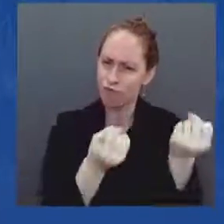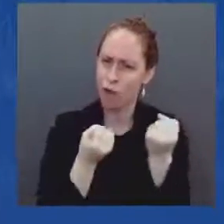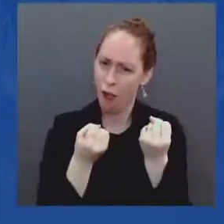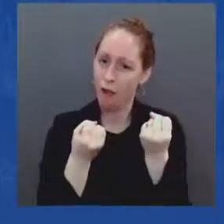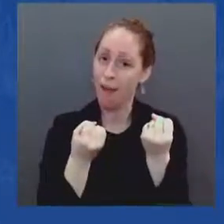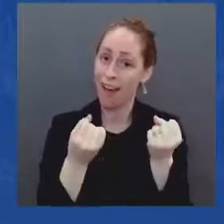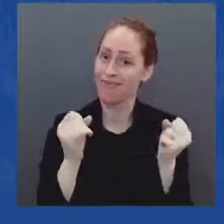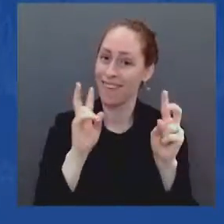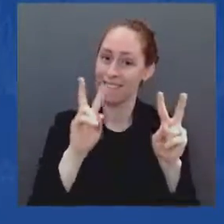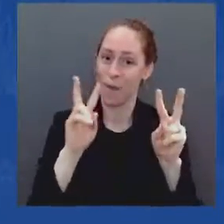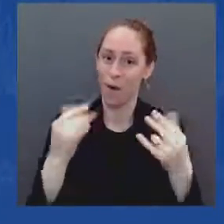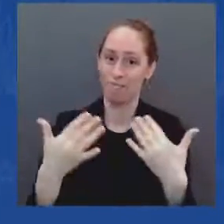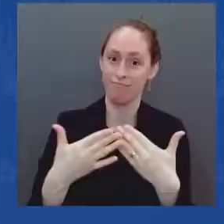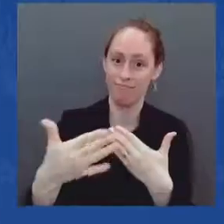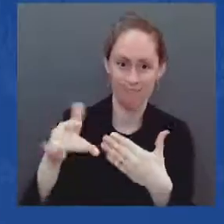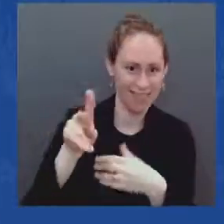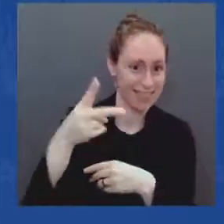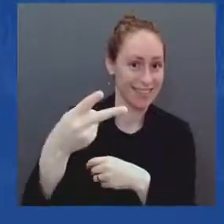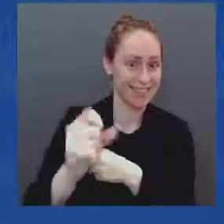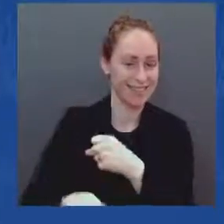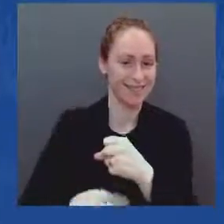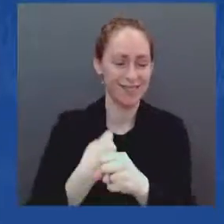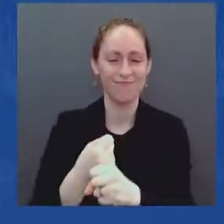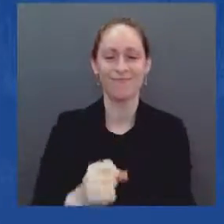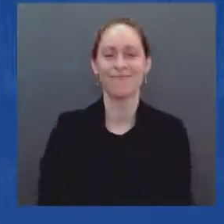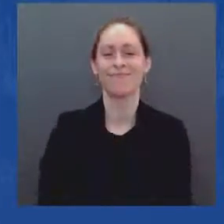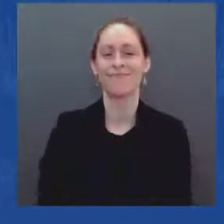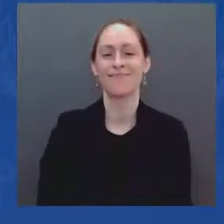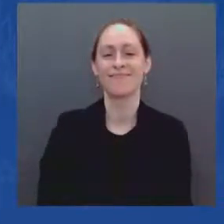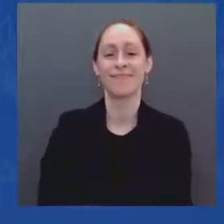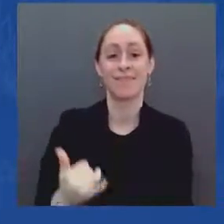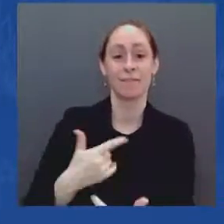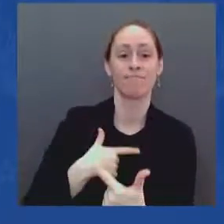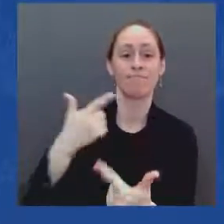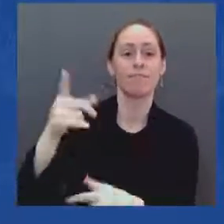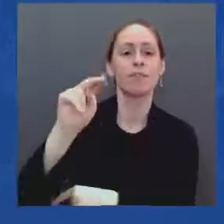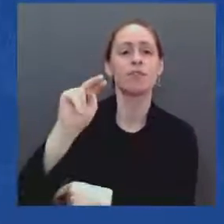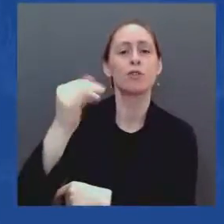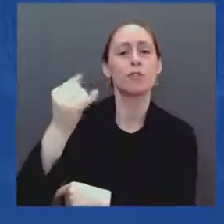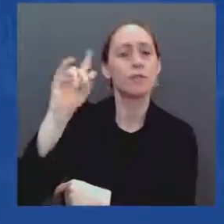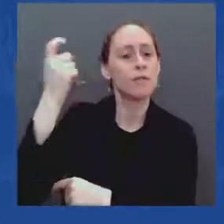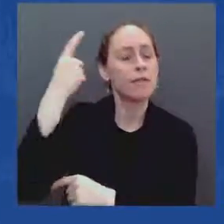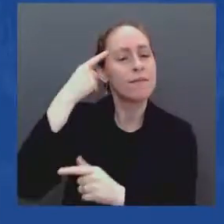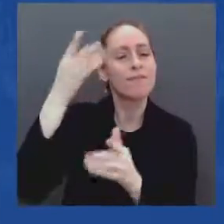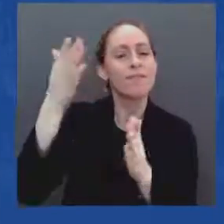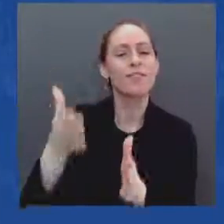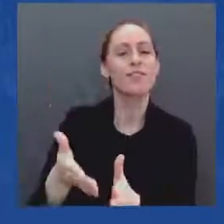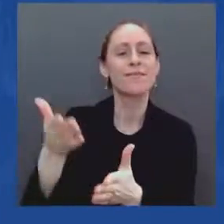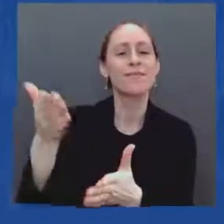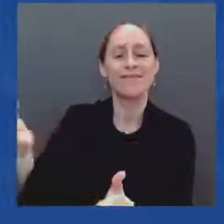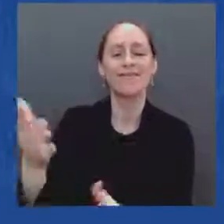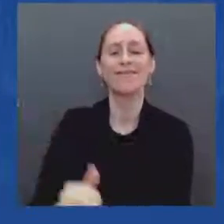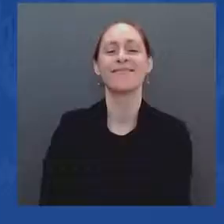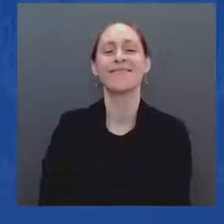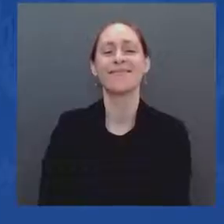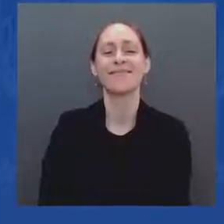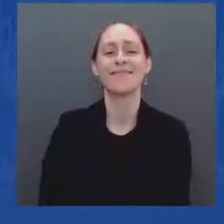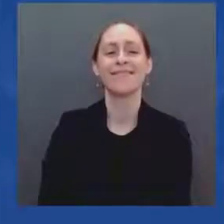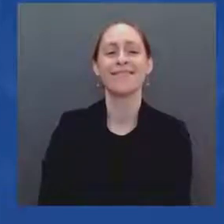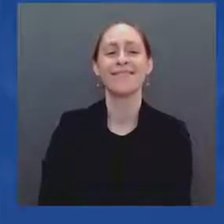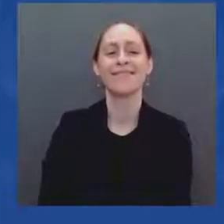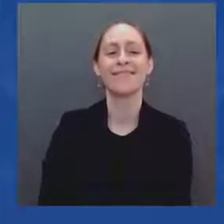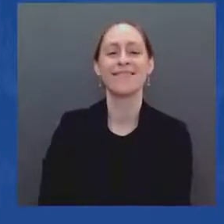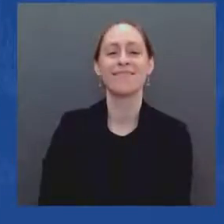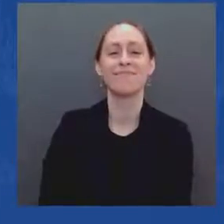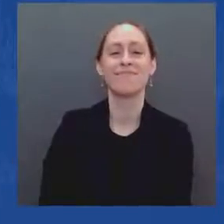turn it over to New Jersey Governor Phil Murphy, Vice Chair of the National Governors Association, to kick off our business session. Julie, thank